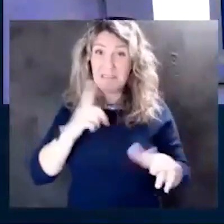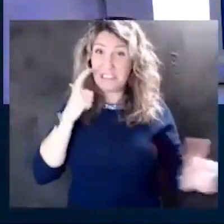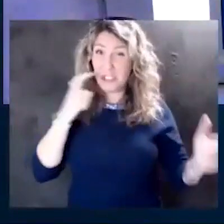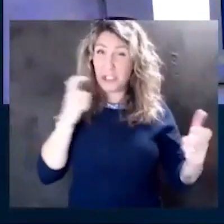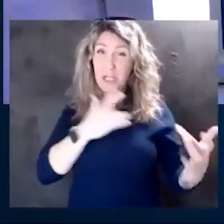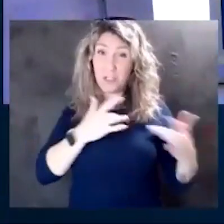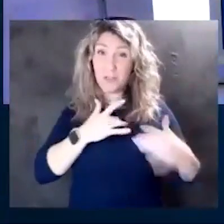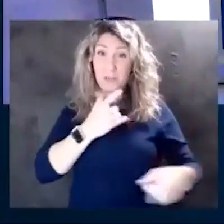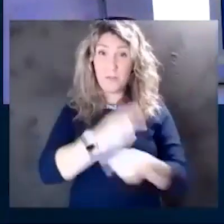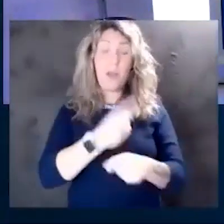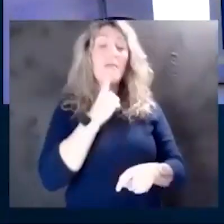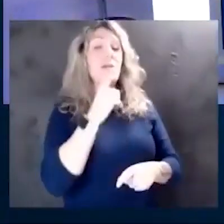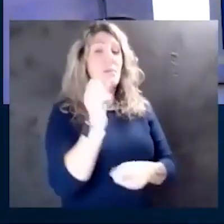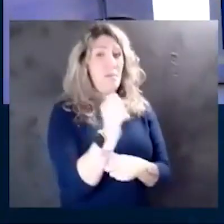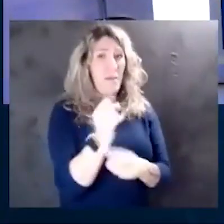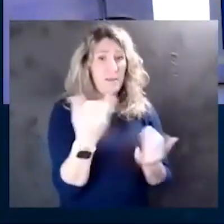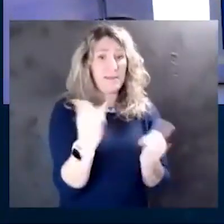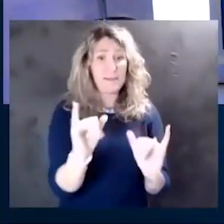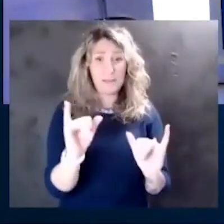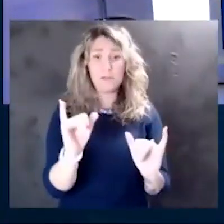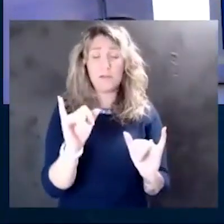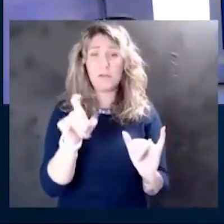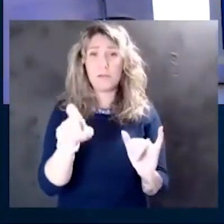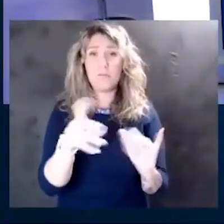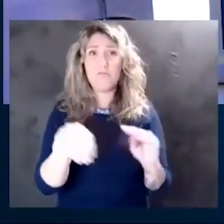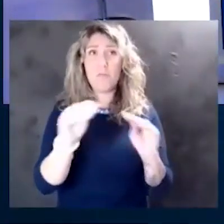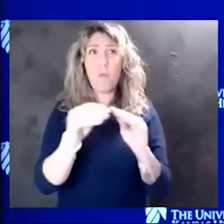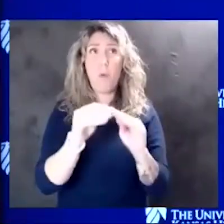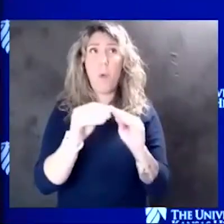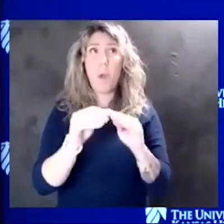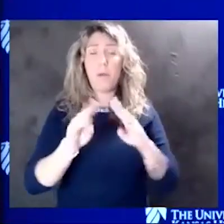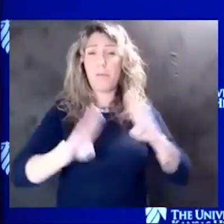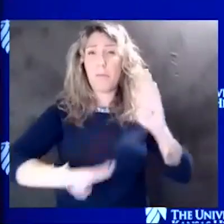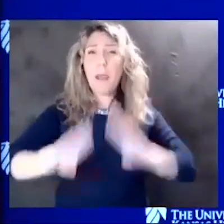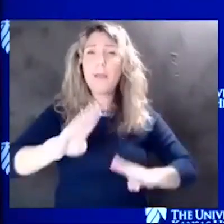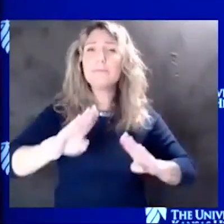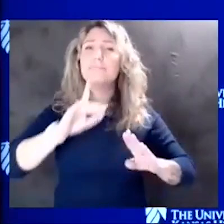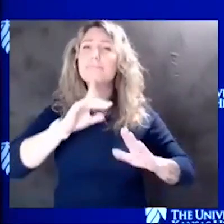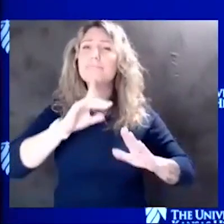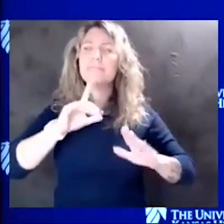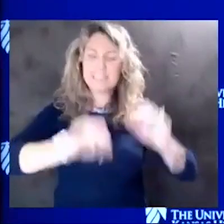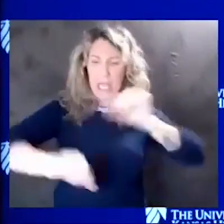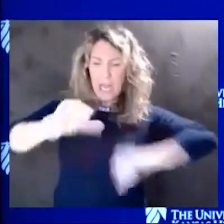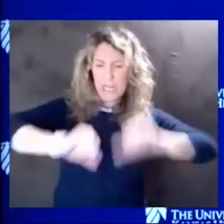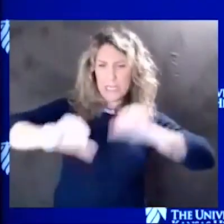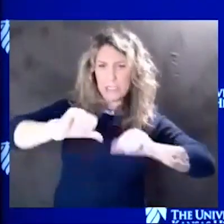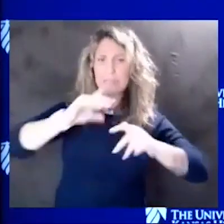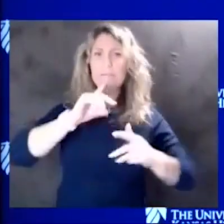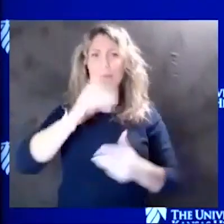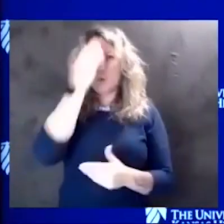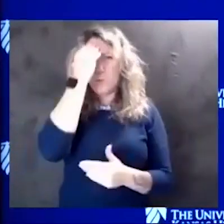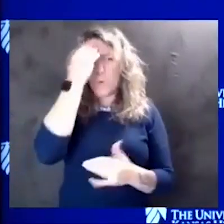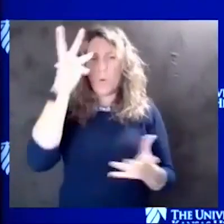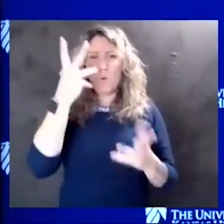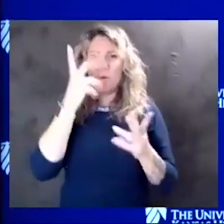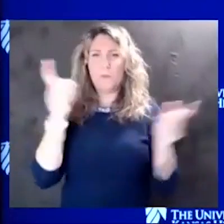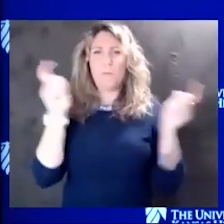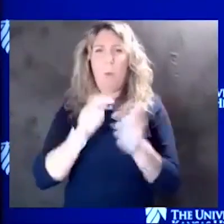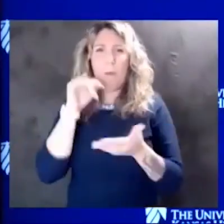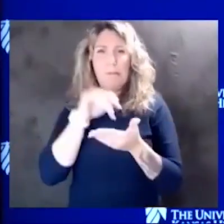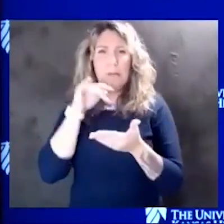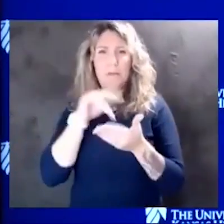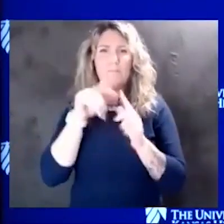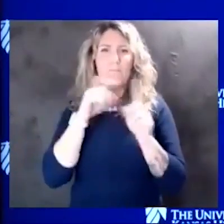I think we still do need more of the basic science. We do have a pretty good smaller study from some Chinese